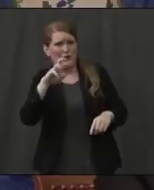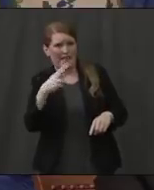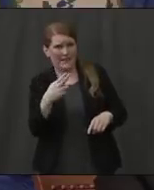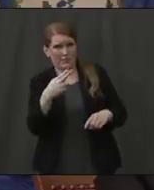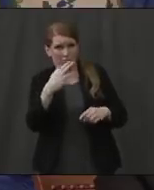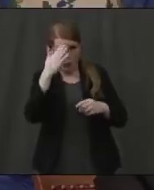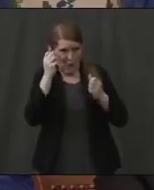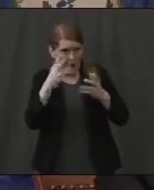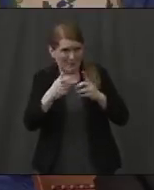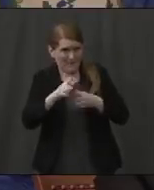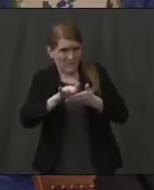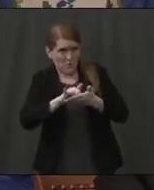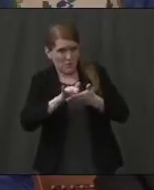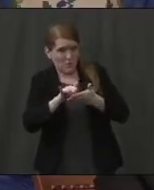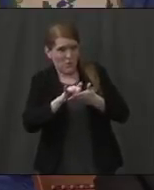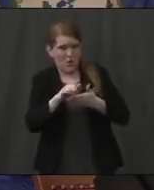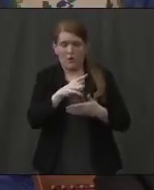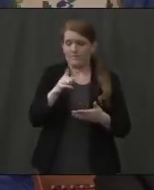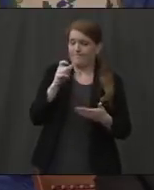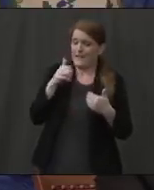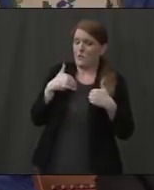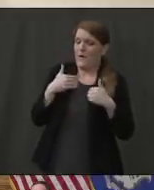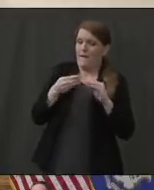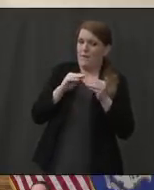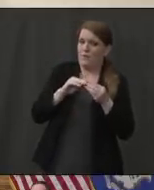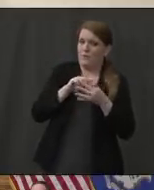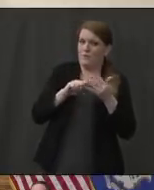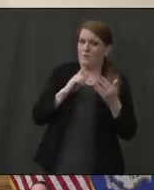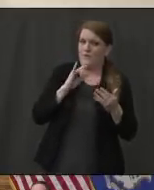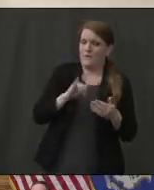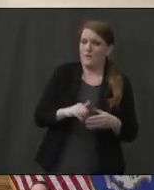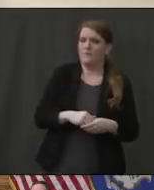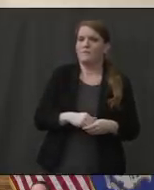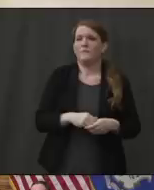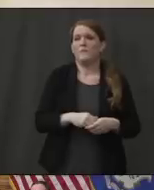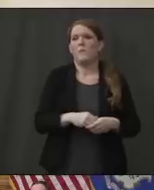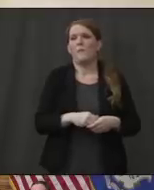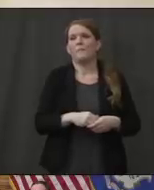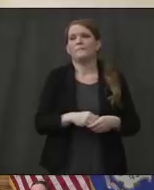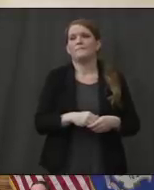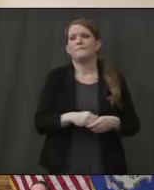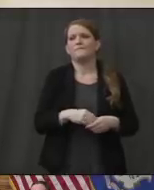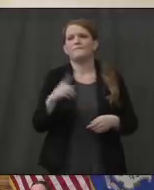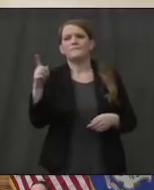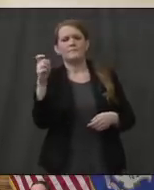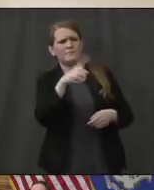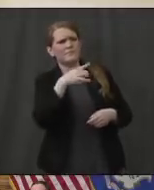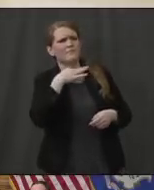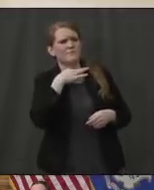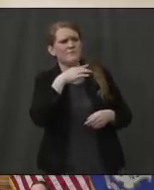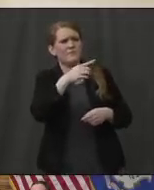numbers, no. Hey, Governor, do you know where our ventilators were rerouted to?